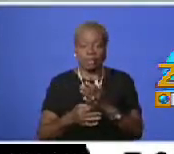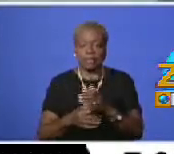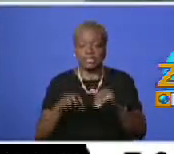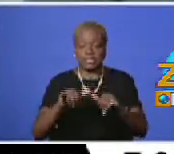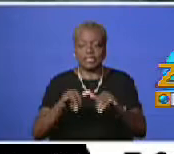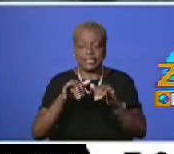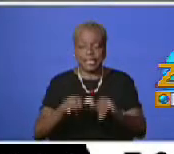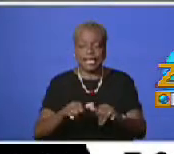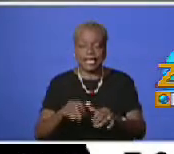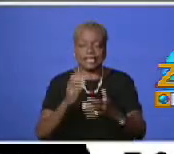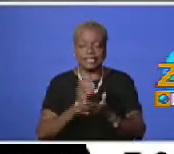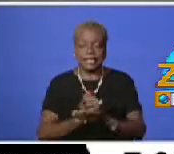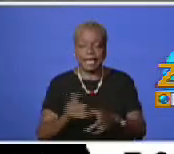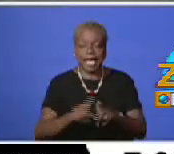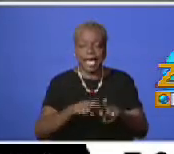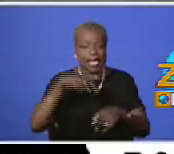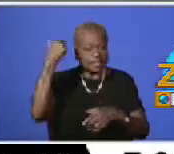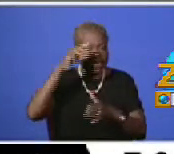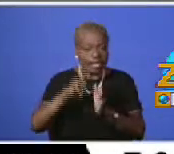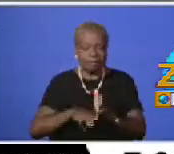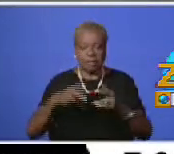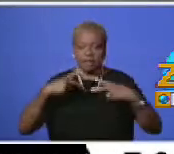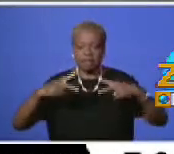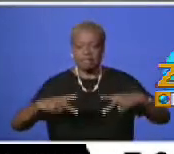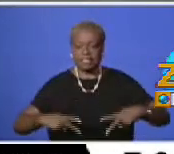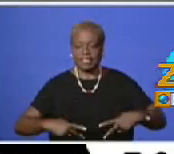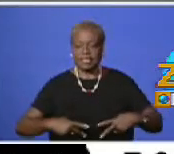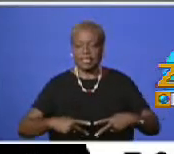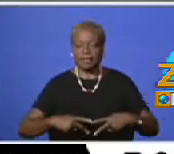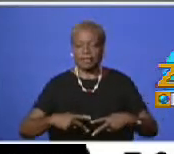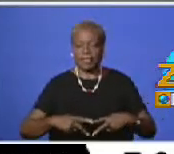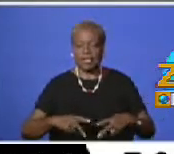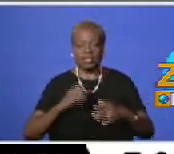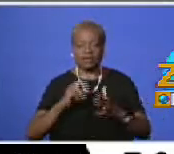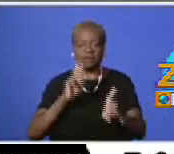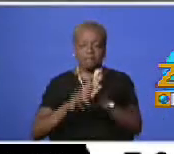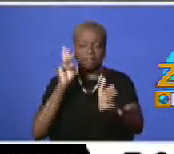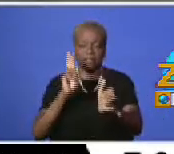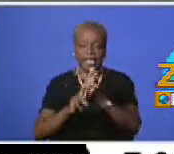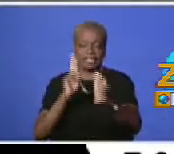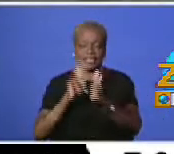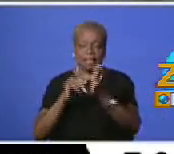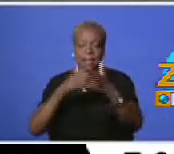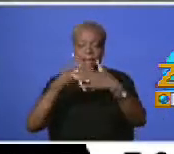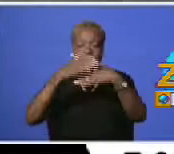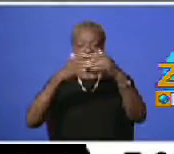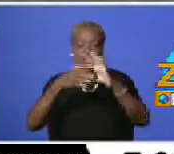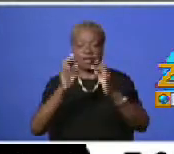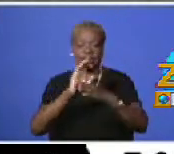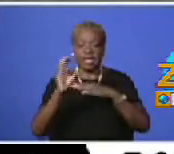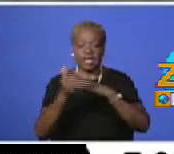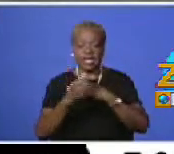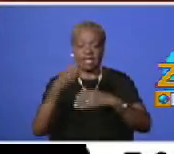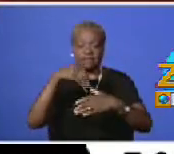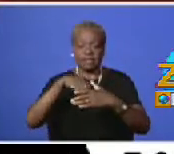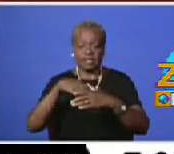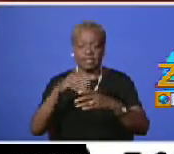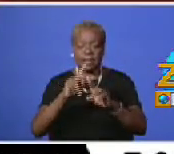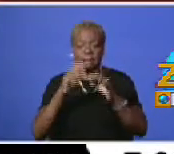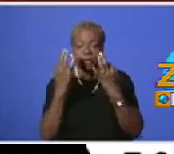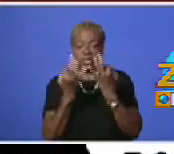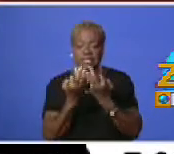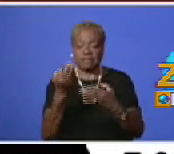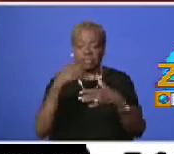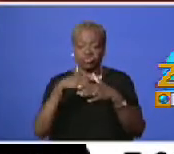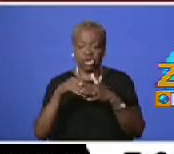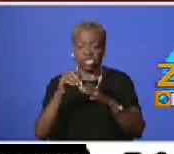contained. As the government's fiscal snapshot reflects, the rebuilding of key infrastructure following Hurricane Dorian, along with rising